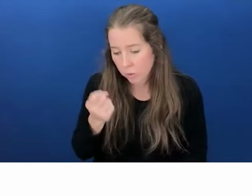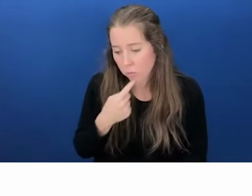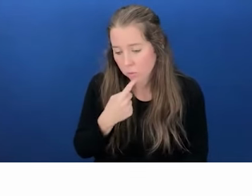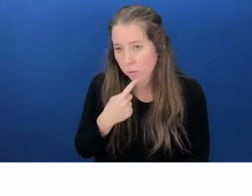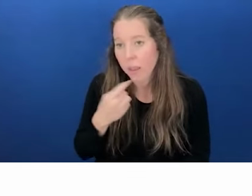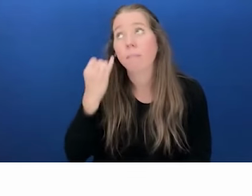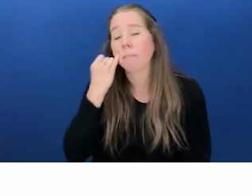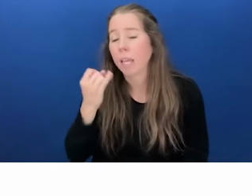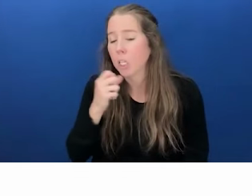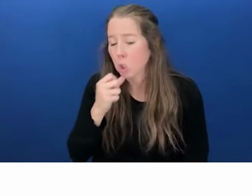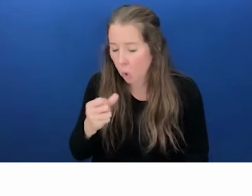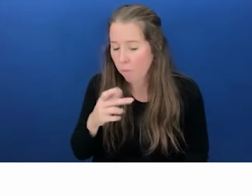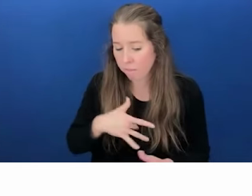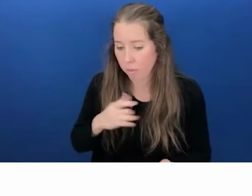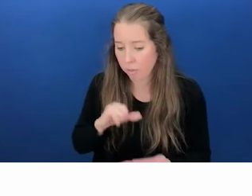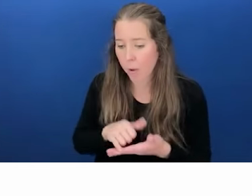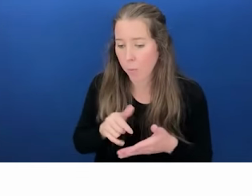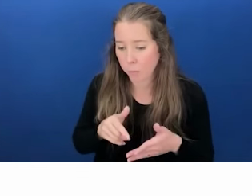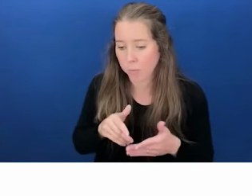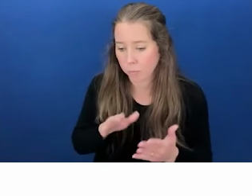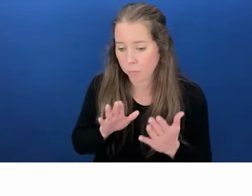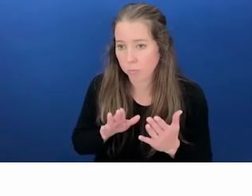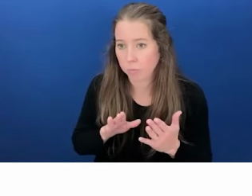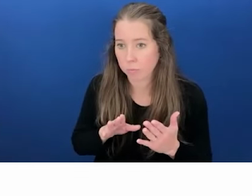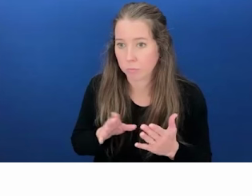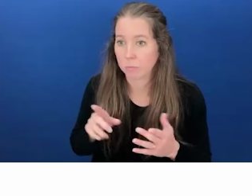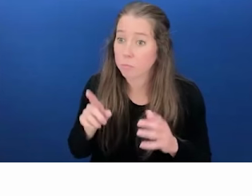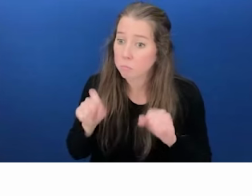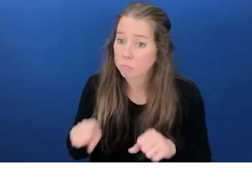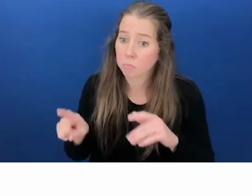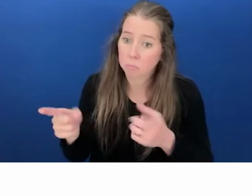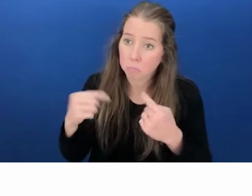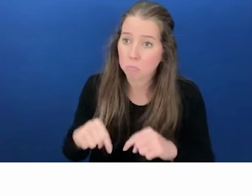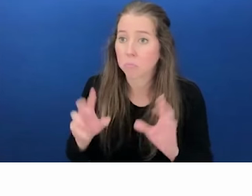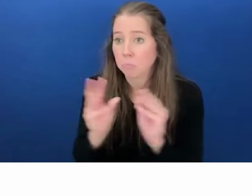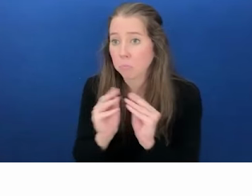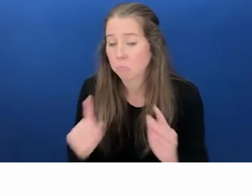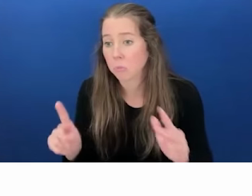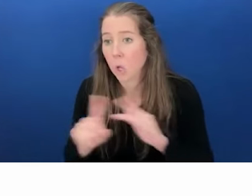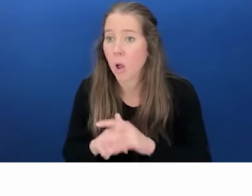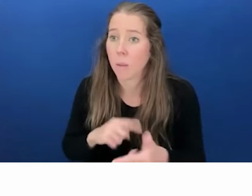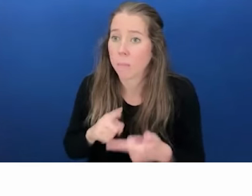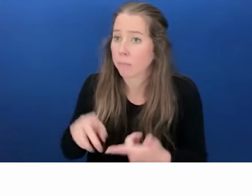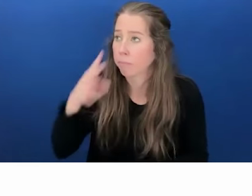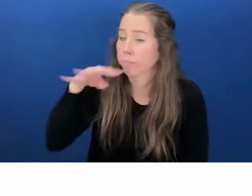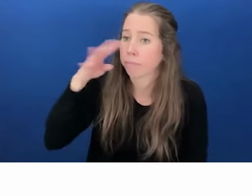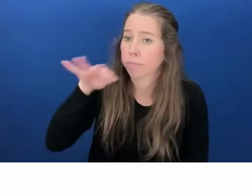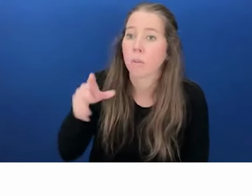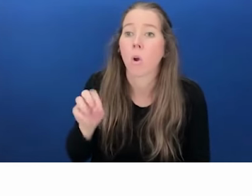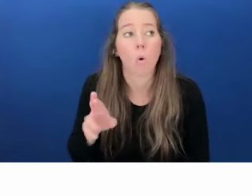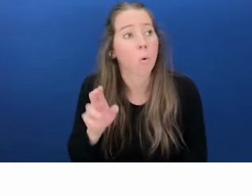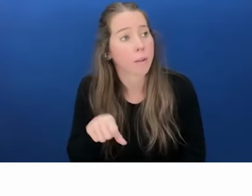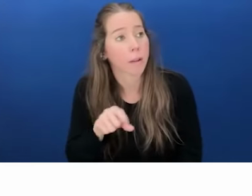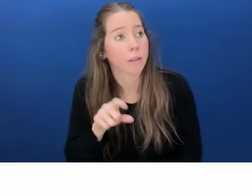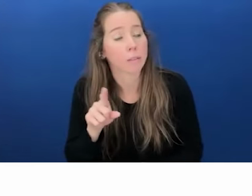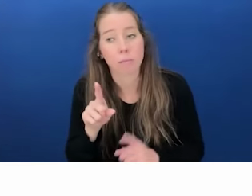they don't. They don't. You're told you can come to the meetings, you show up and they don't listen to you. Right, or after you've been there a while,